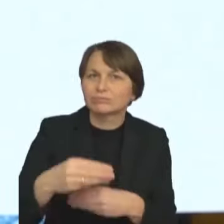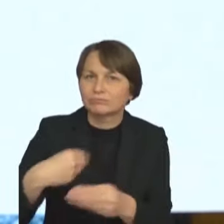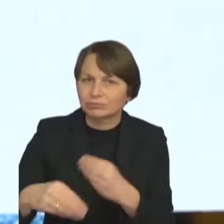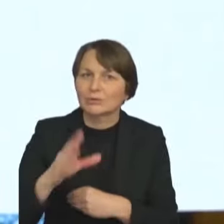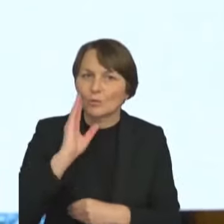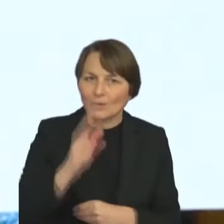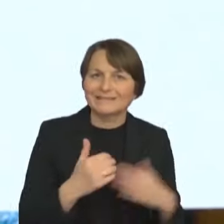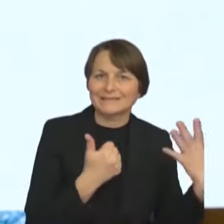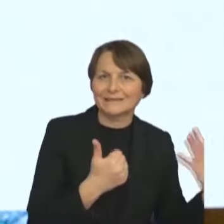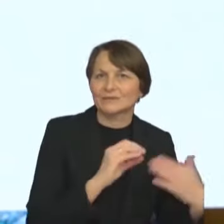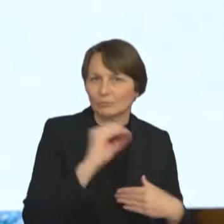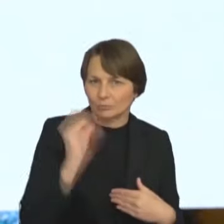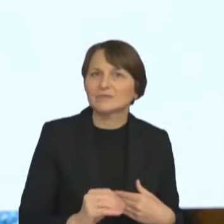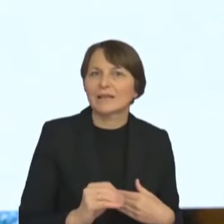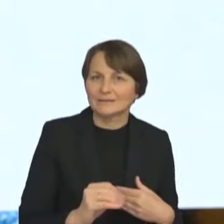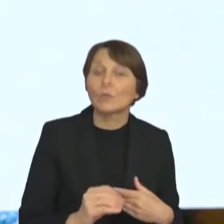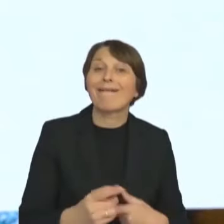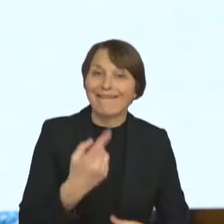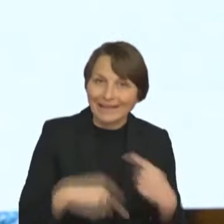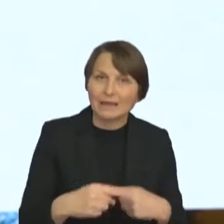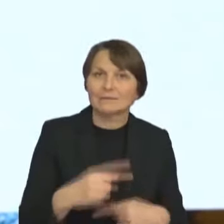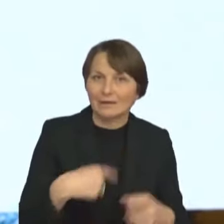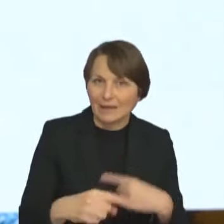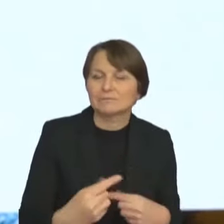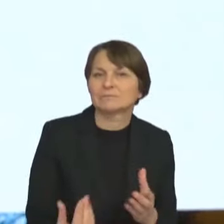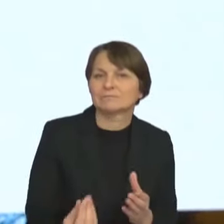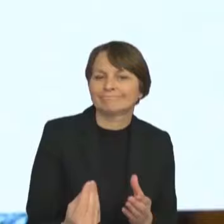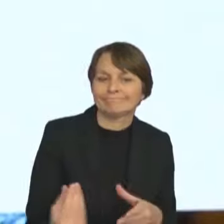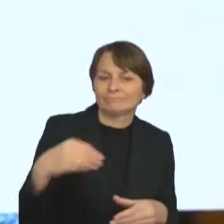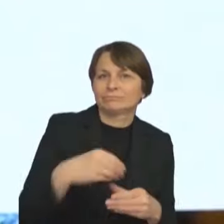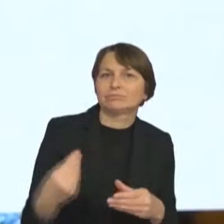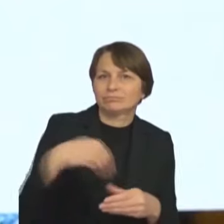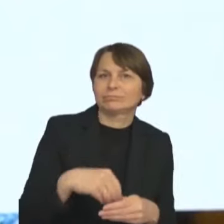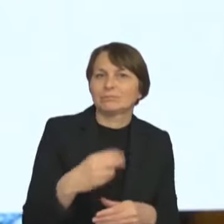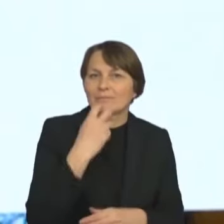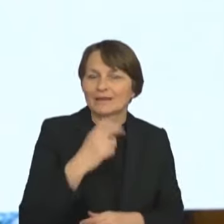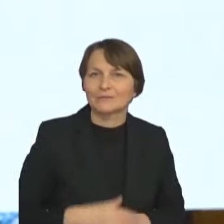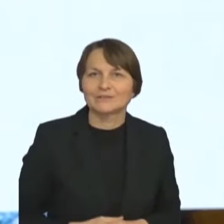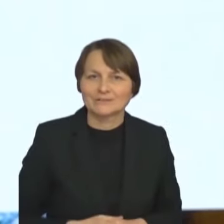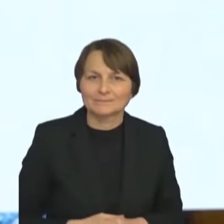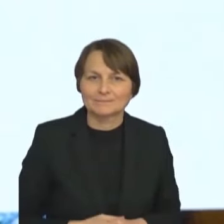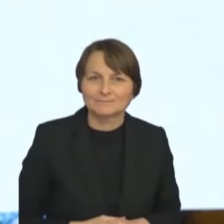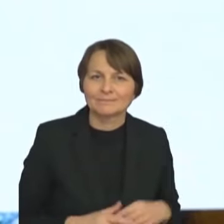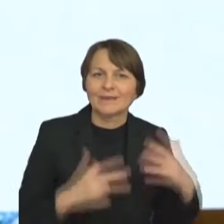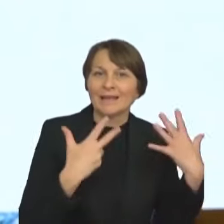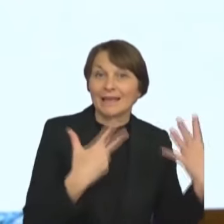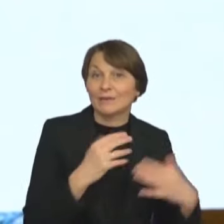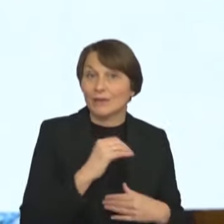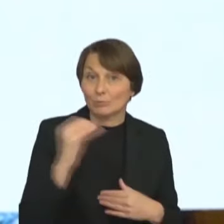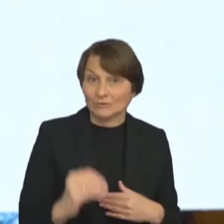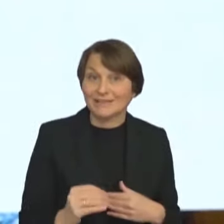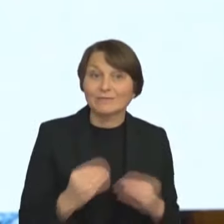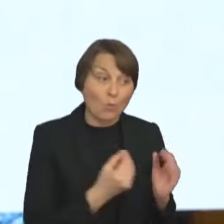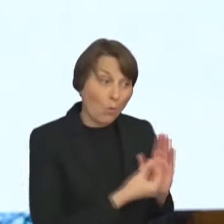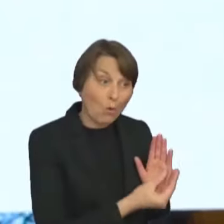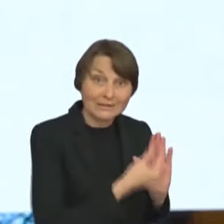market. And for our end-of-life batteries, 80% of the strategic substances that can be salvaged